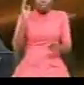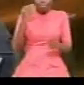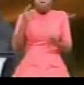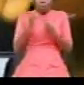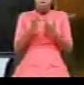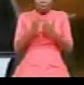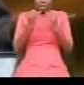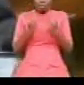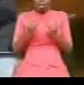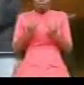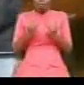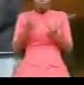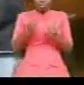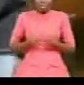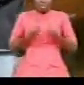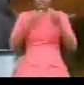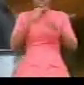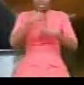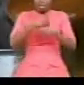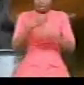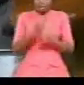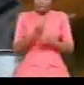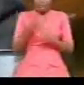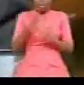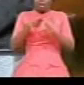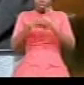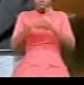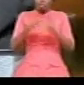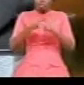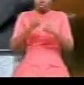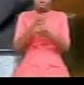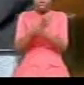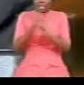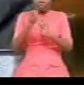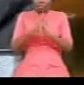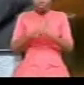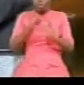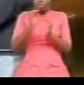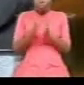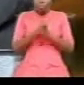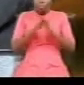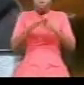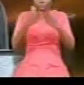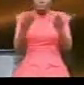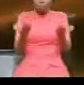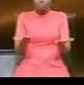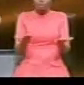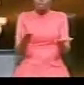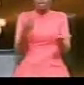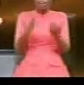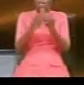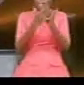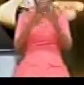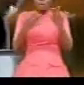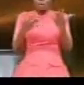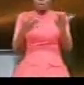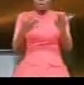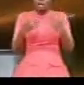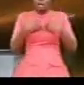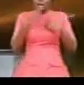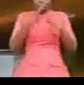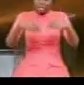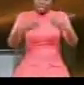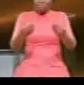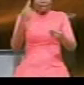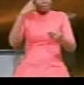now. The sacrifice made, the door to salvation is open. The blood, my blood has been shed